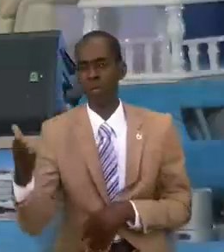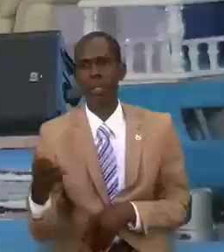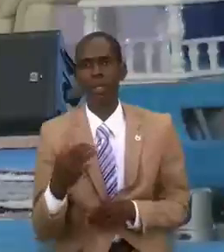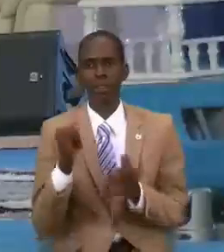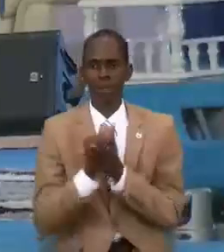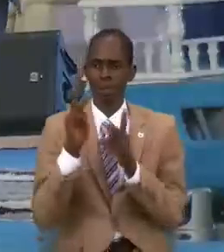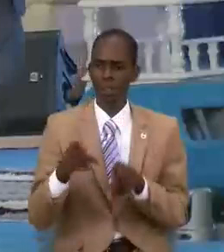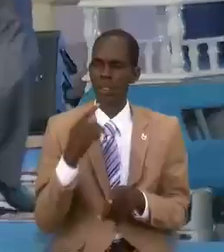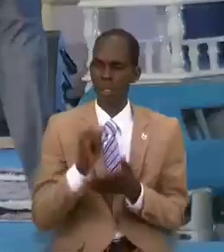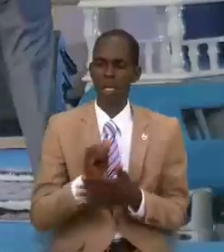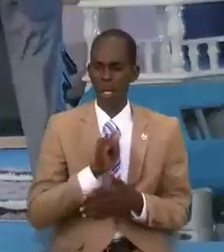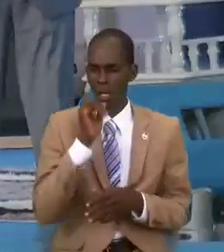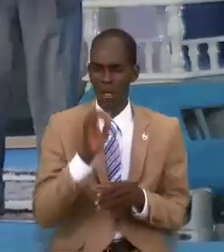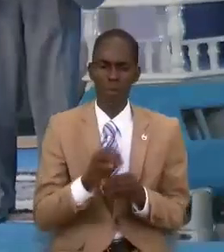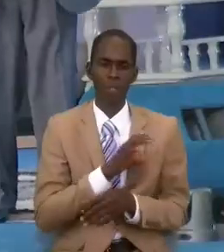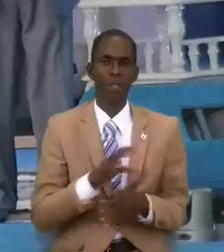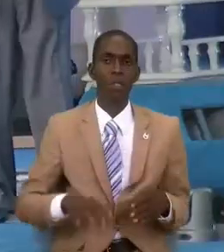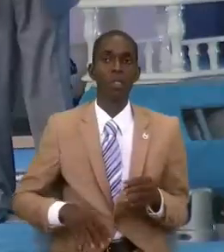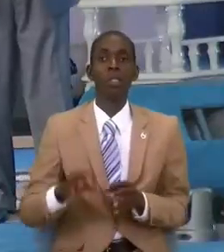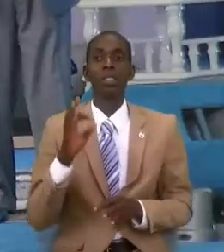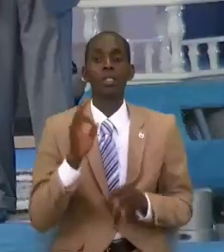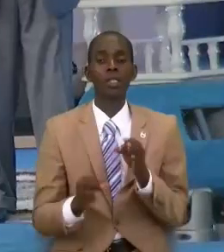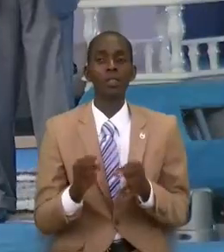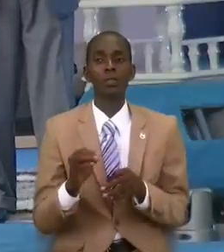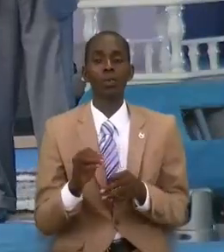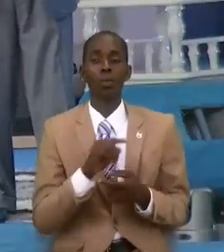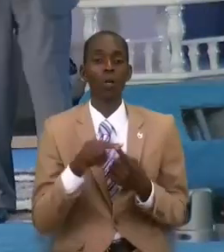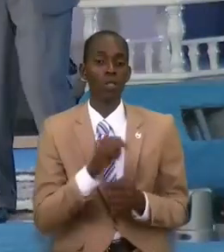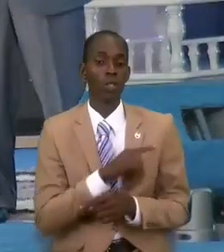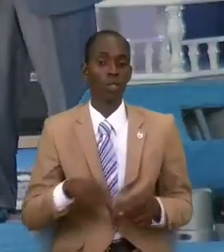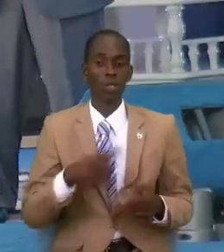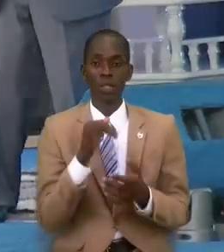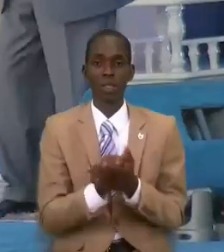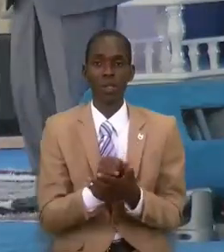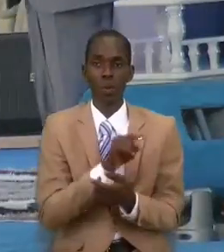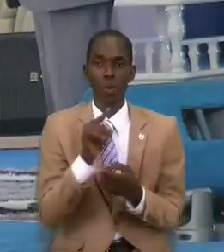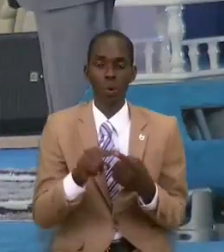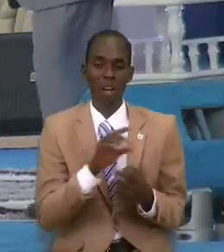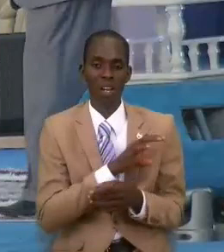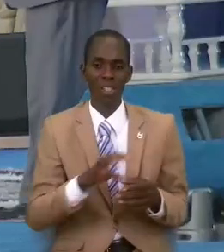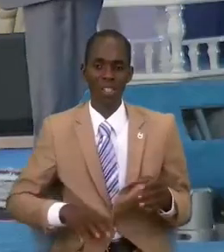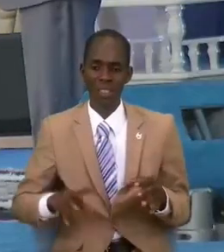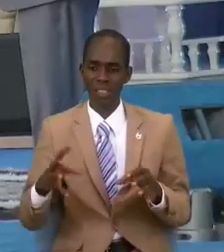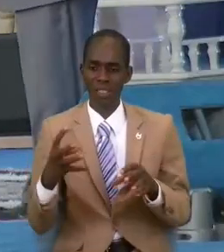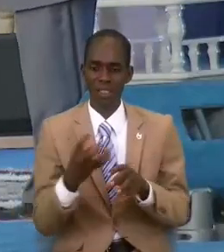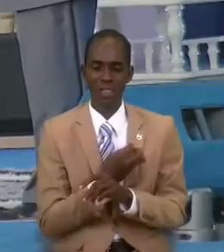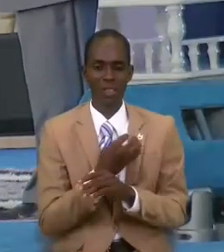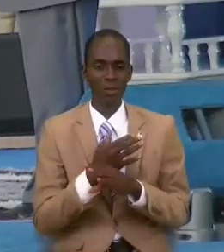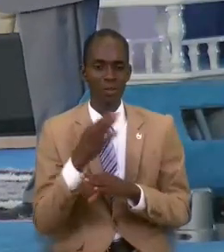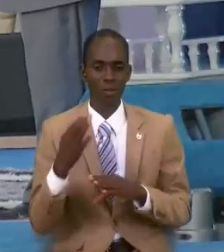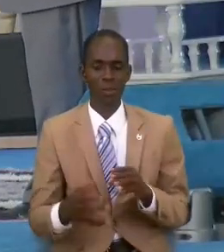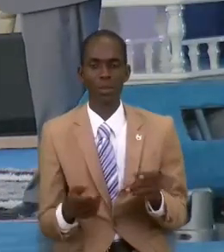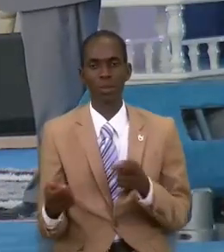when Christ takes control, absolute control in our lives, that he will order